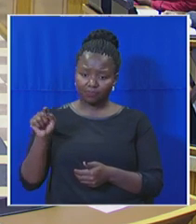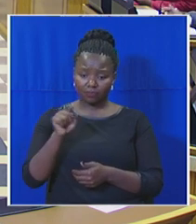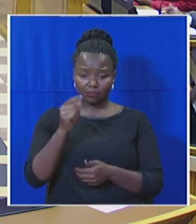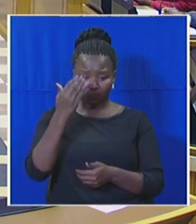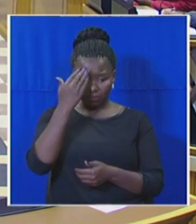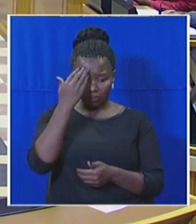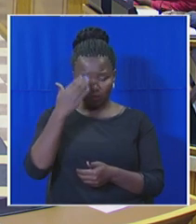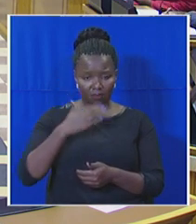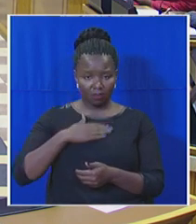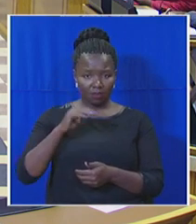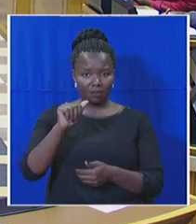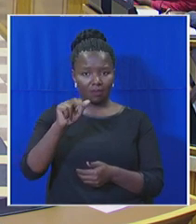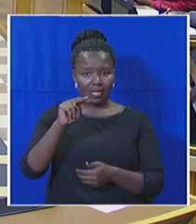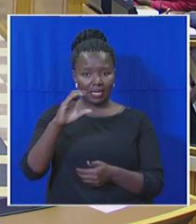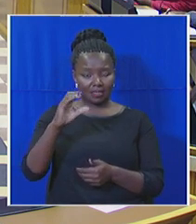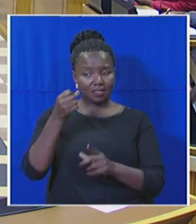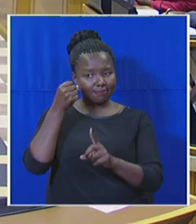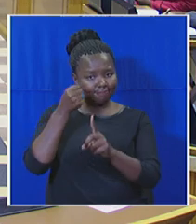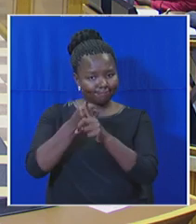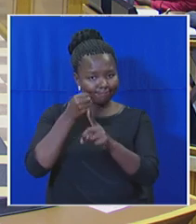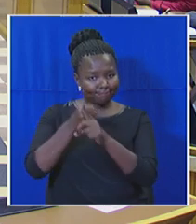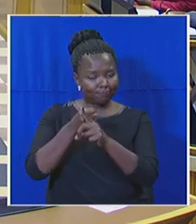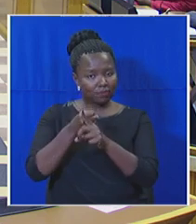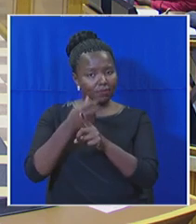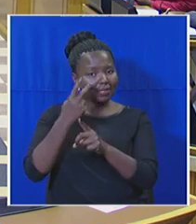is the champion of reconciliation.